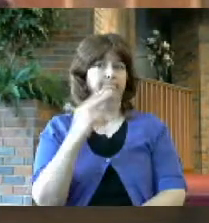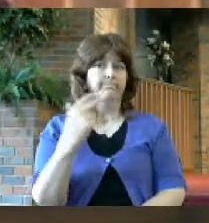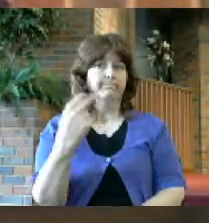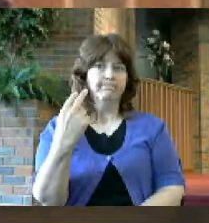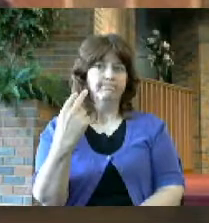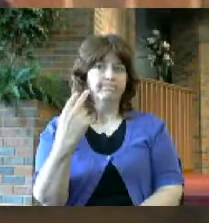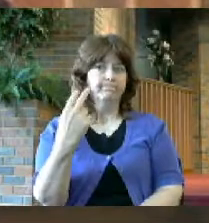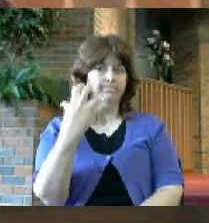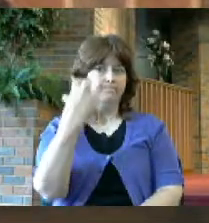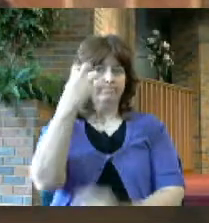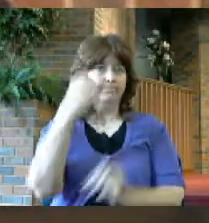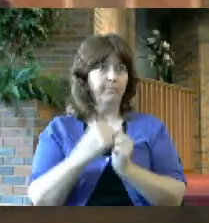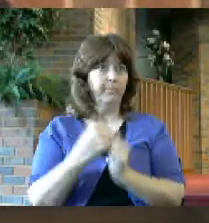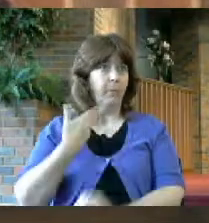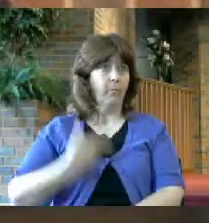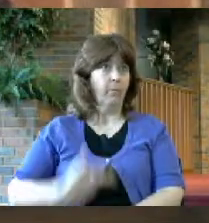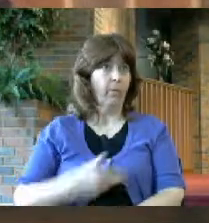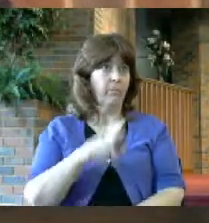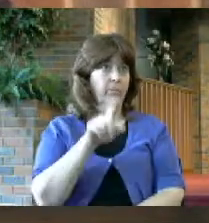Perhaps.